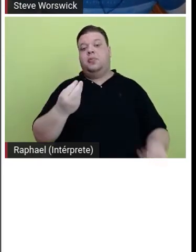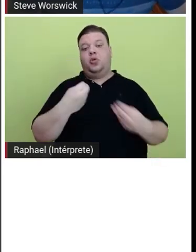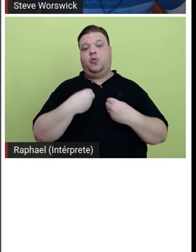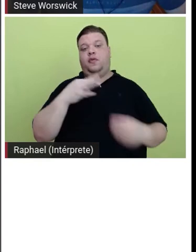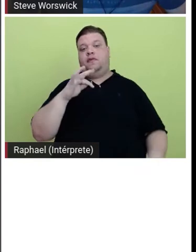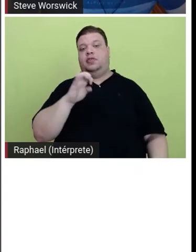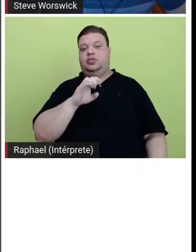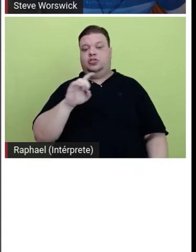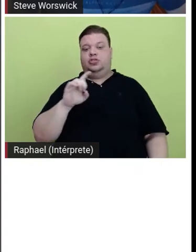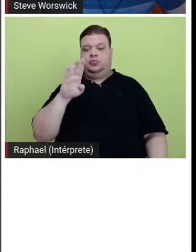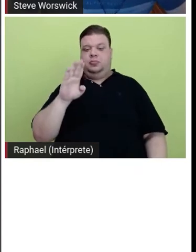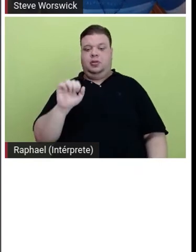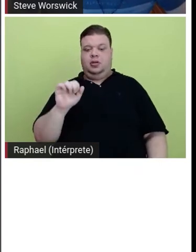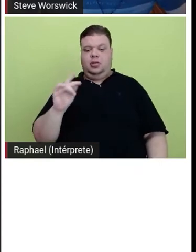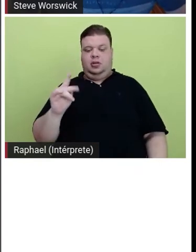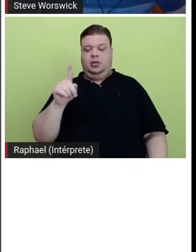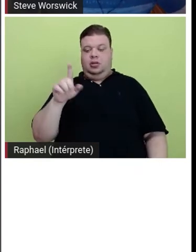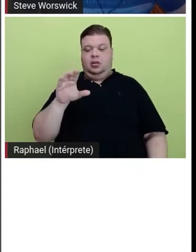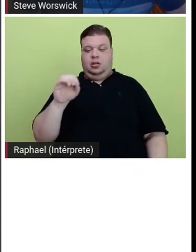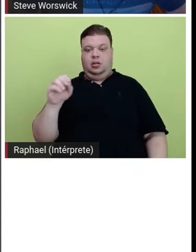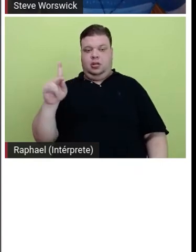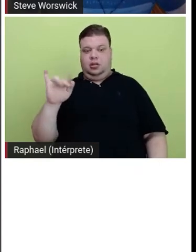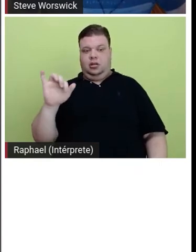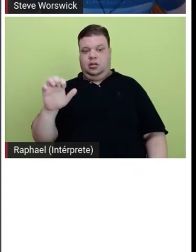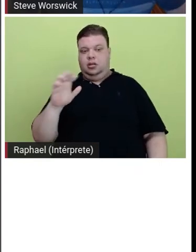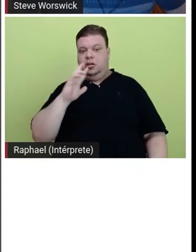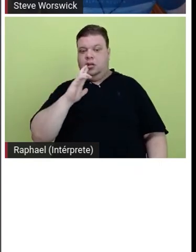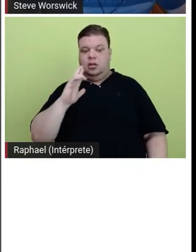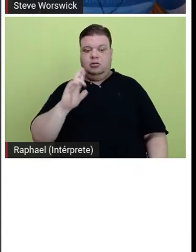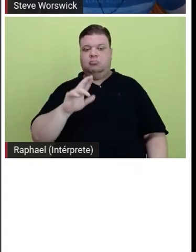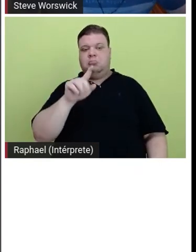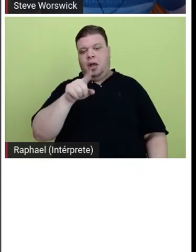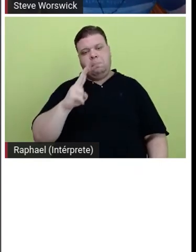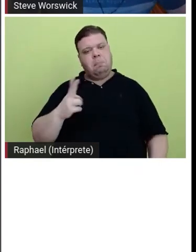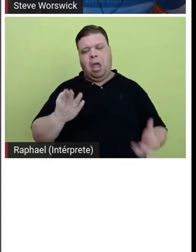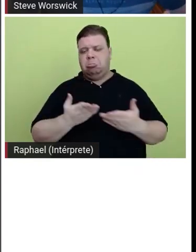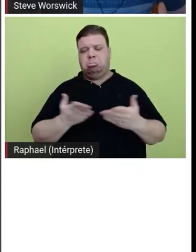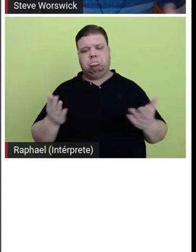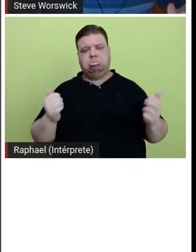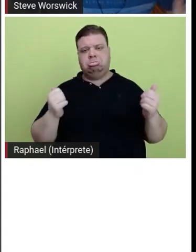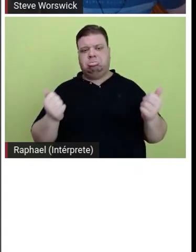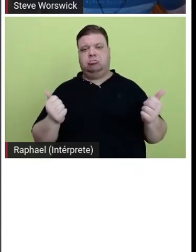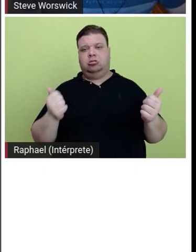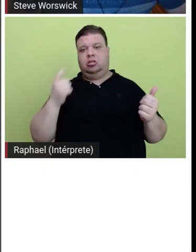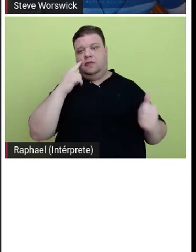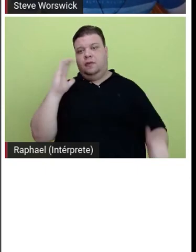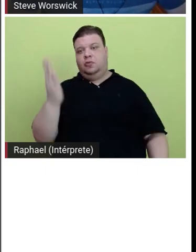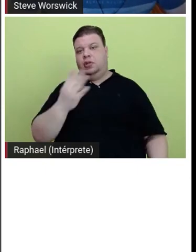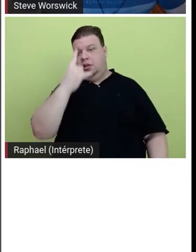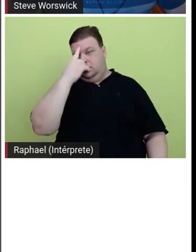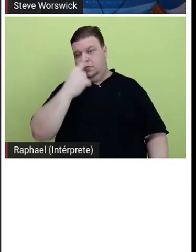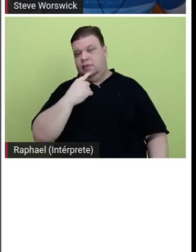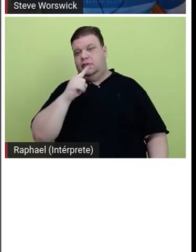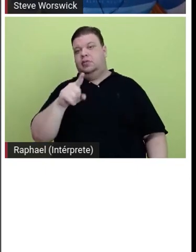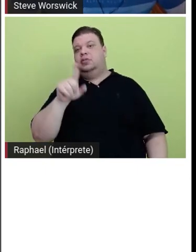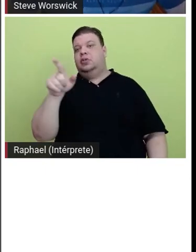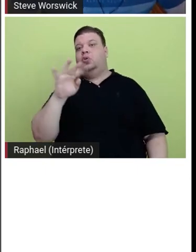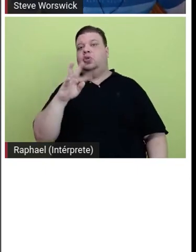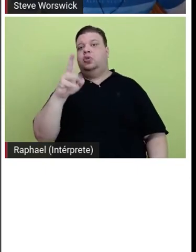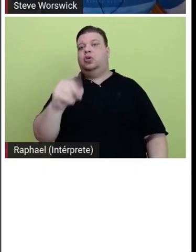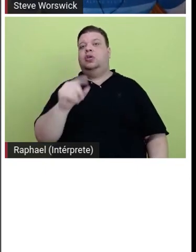else may want to say, what sex are you? And that's not abusive. So I have to kind of deal with all these on a kind of like